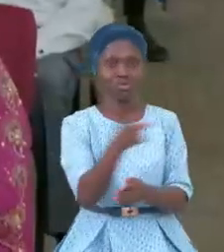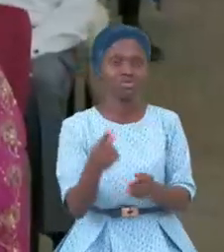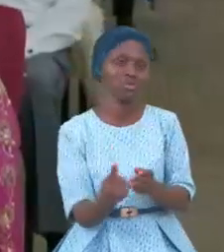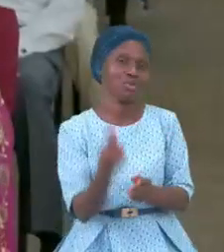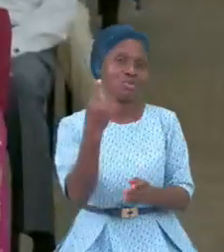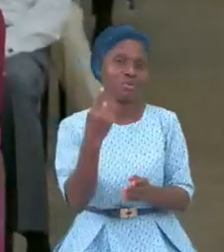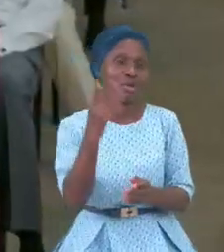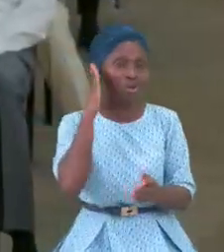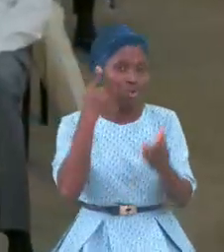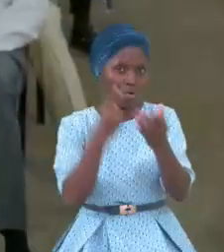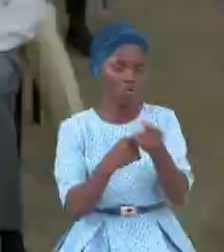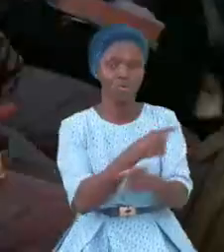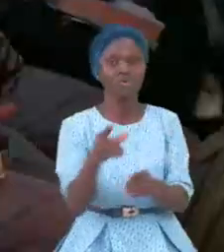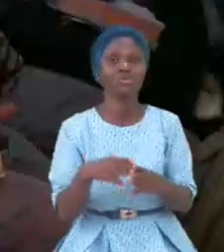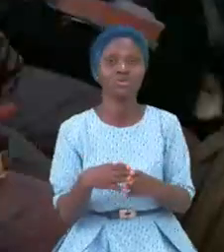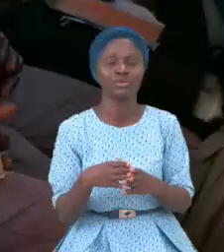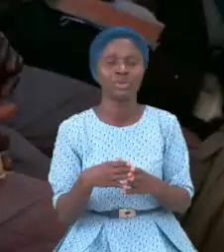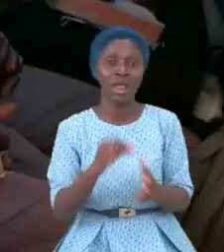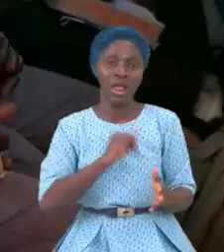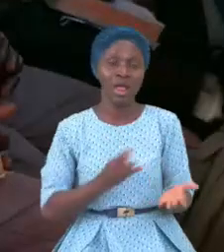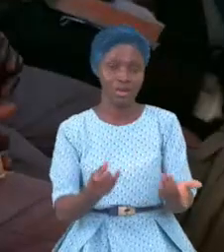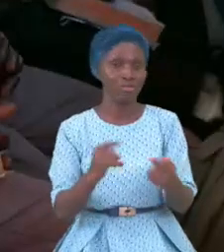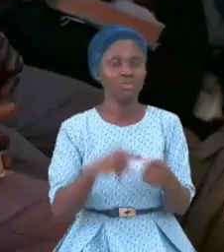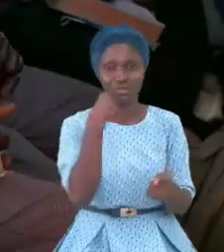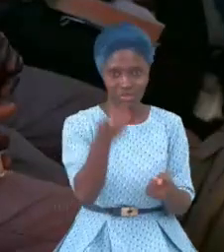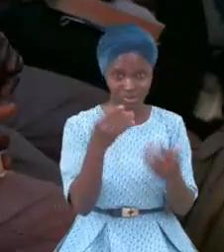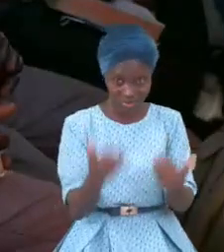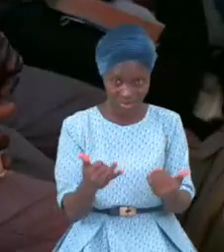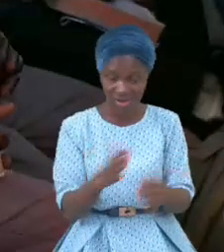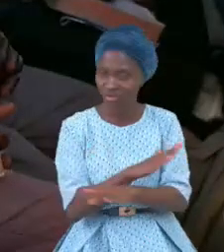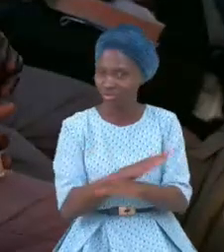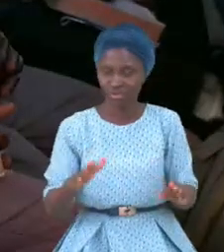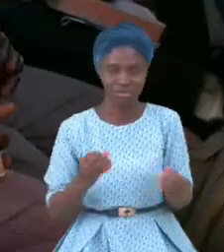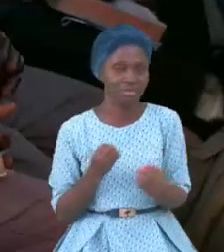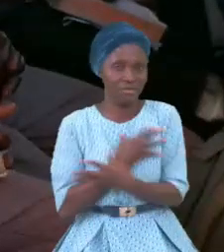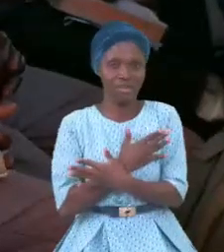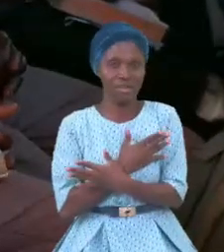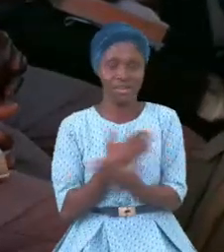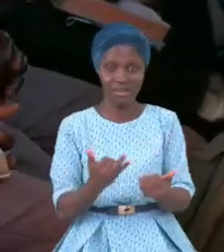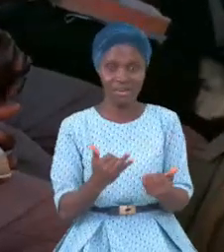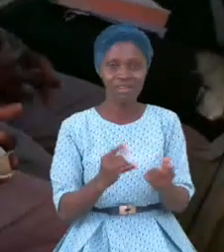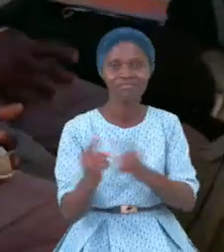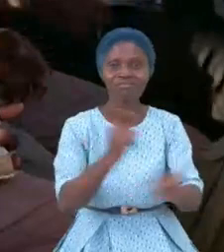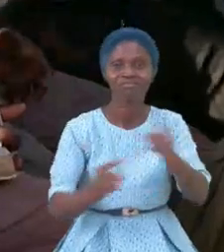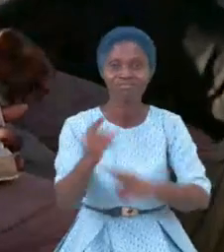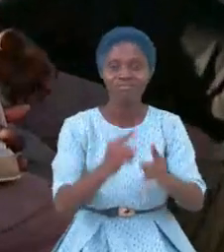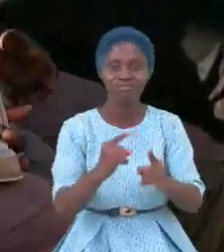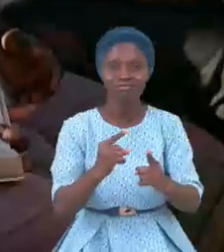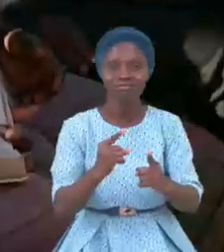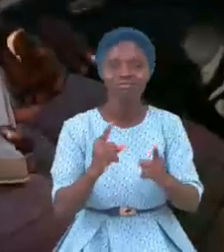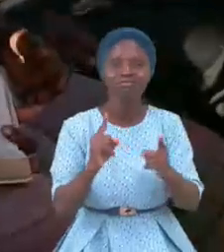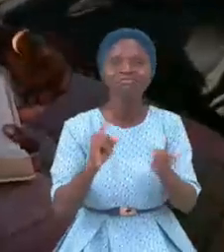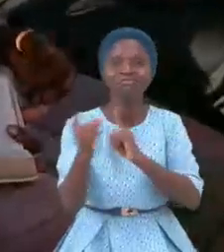up. I come to tell you, fear not. Tell the person by your side, fear